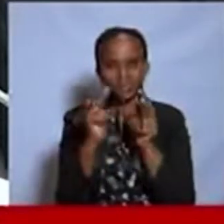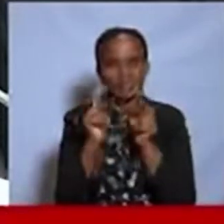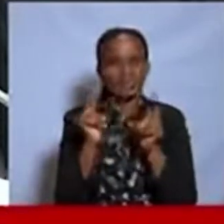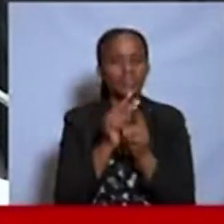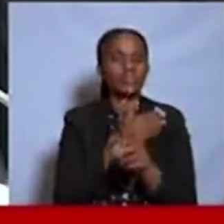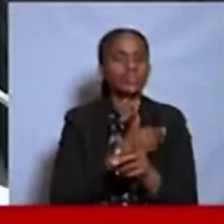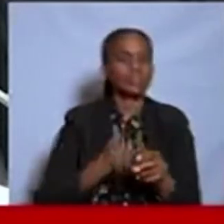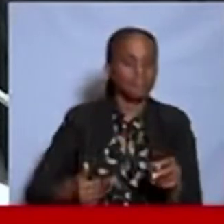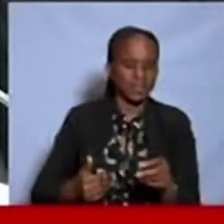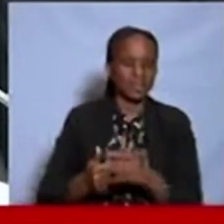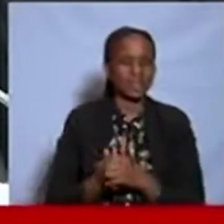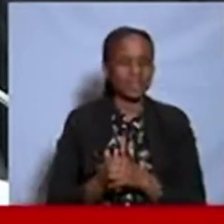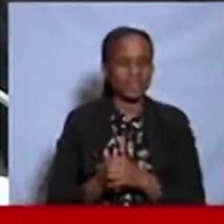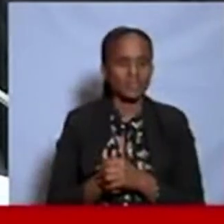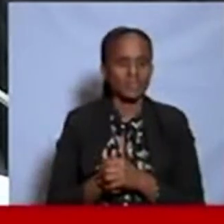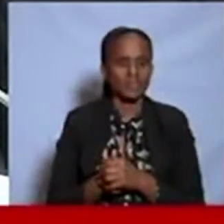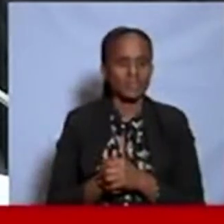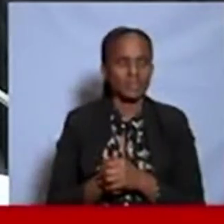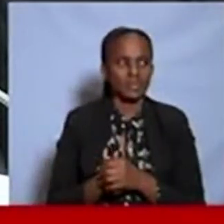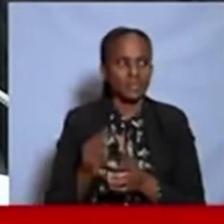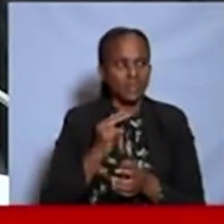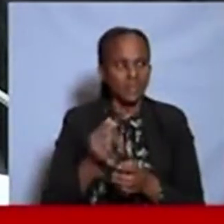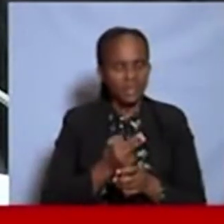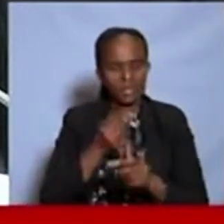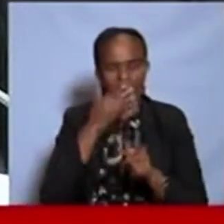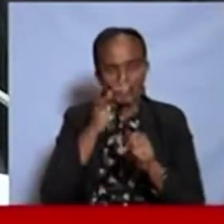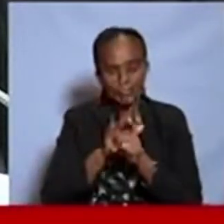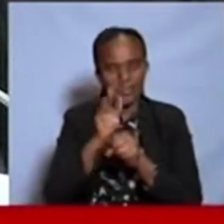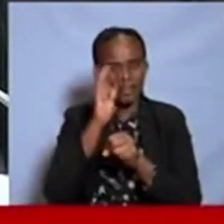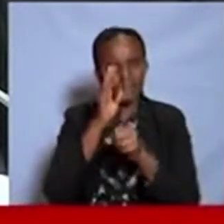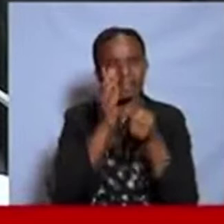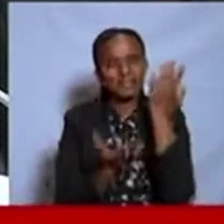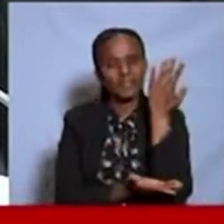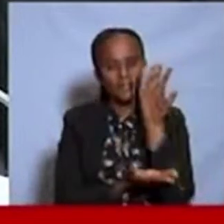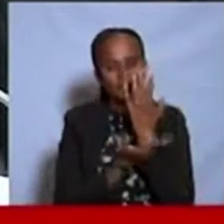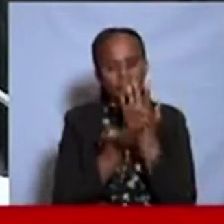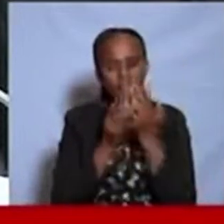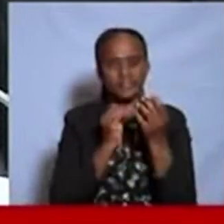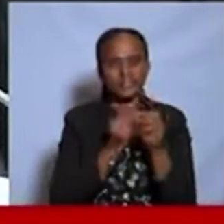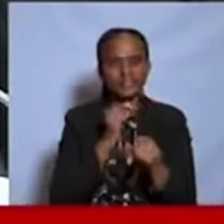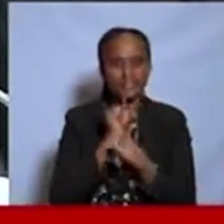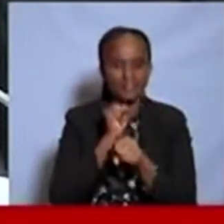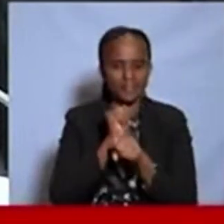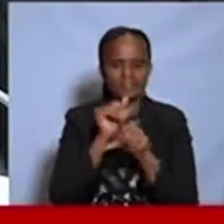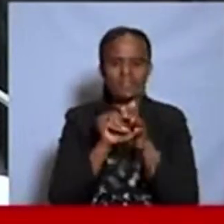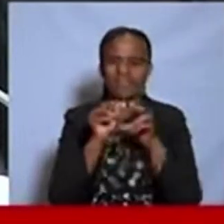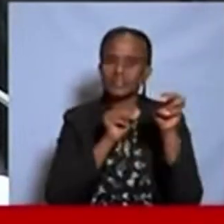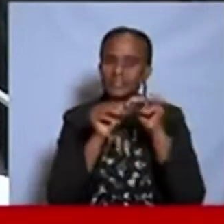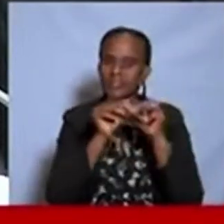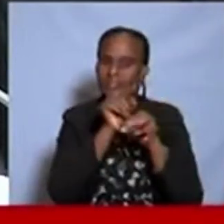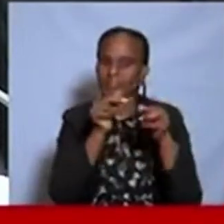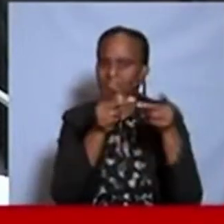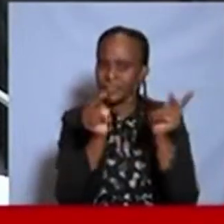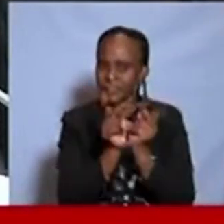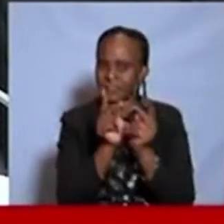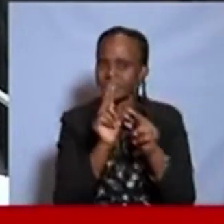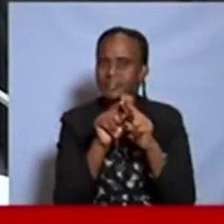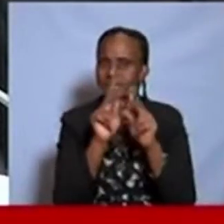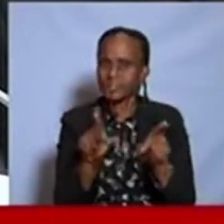it. So we pledge that we are going to improve our operations in managing the dump site, Chair.